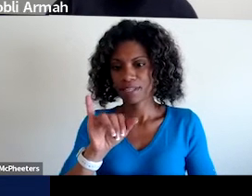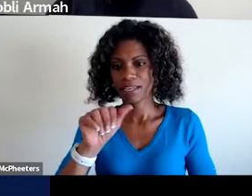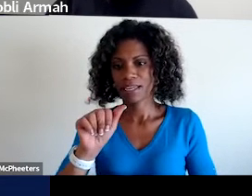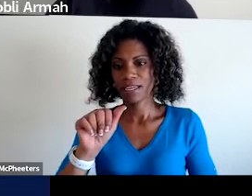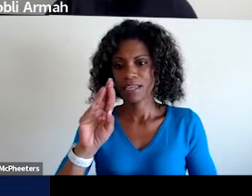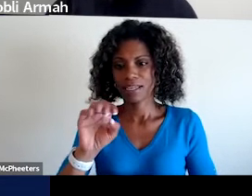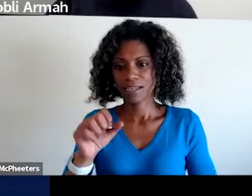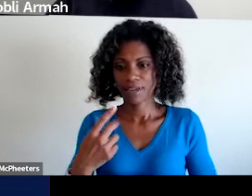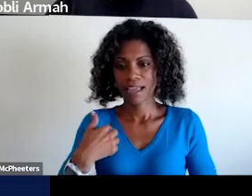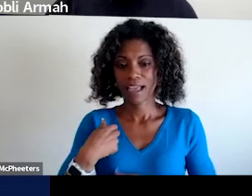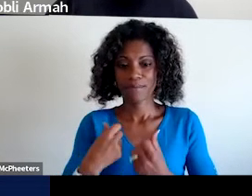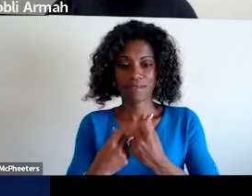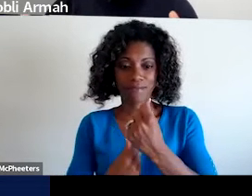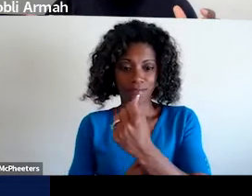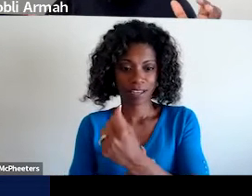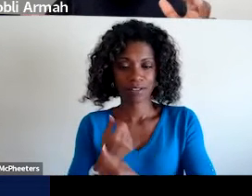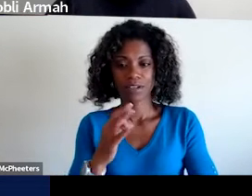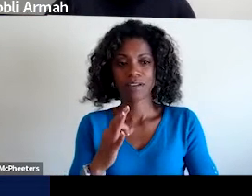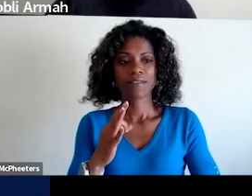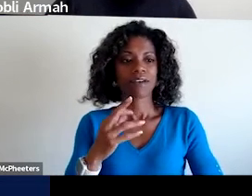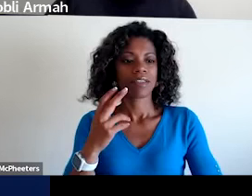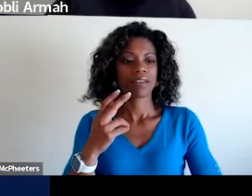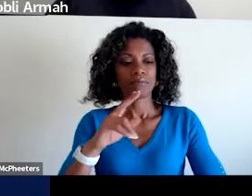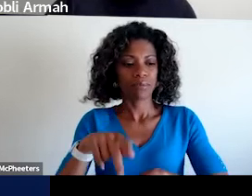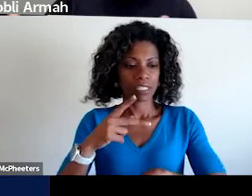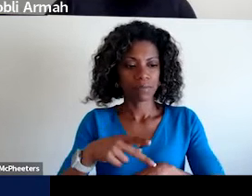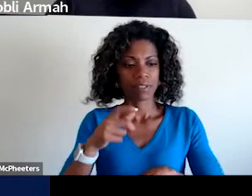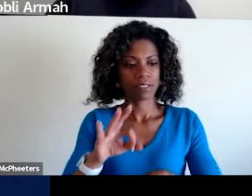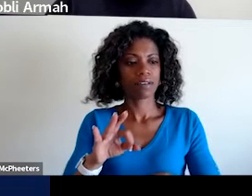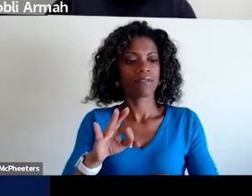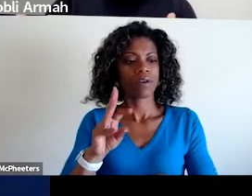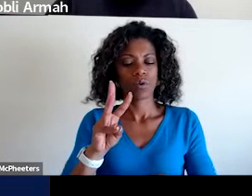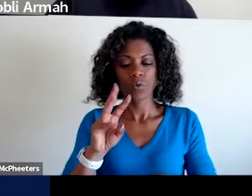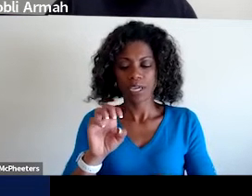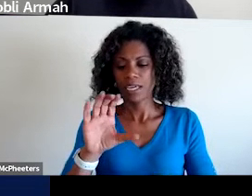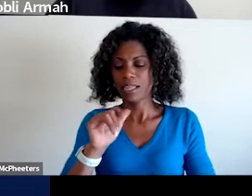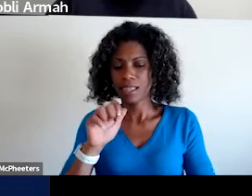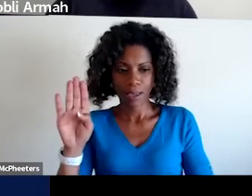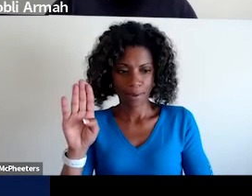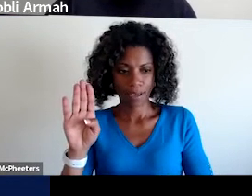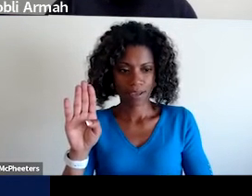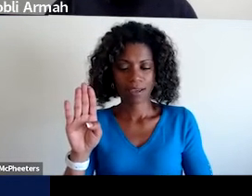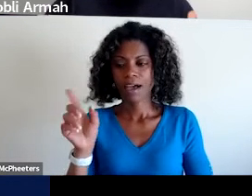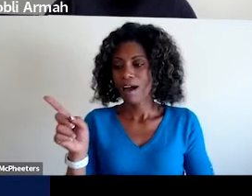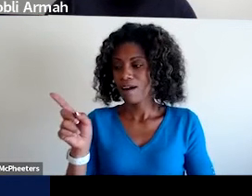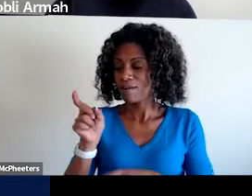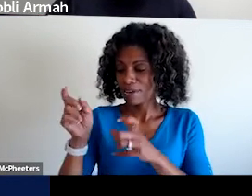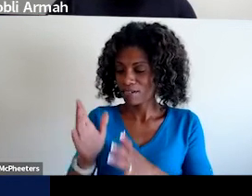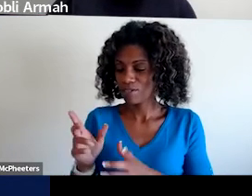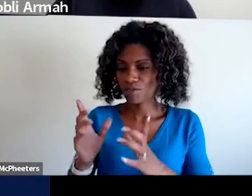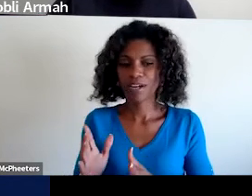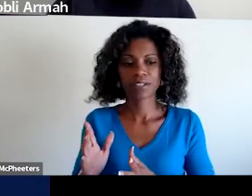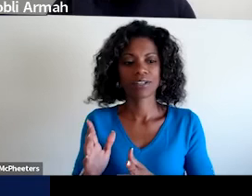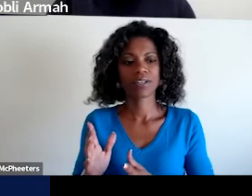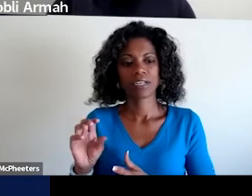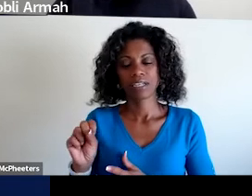I'm the founder and principal of We-Collab. I'm joined in the discussion today with Samia Mirza, our manager director, and we're both coming to